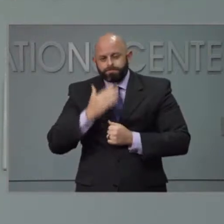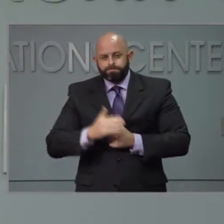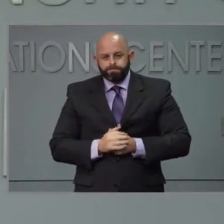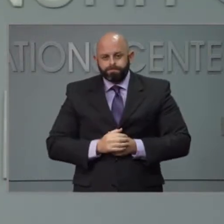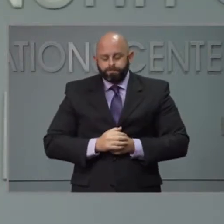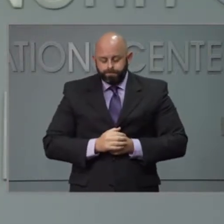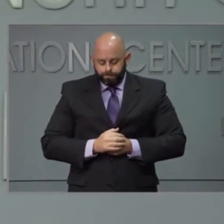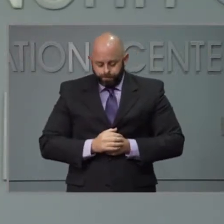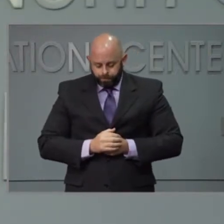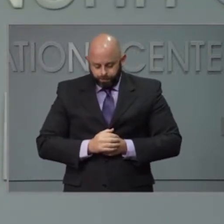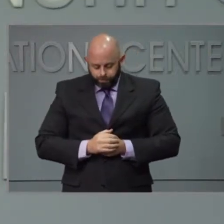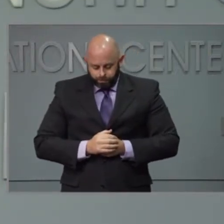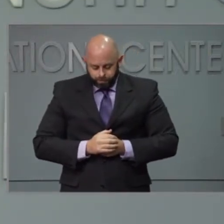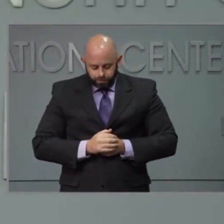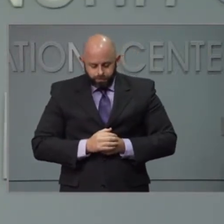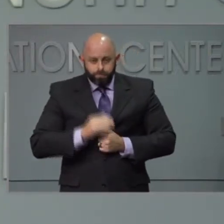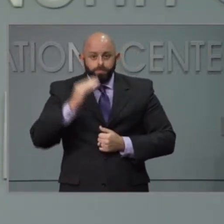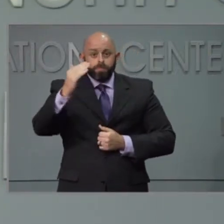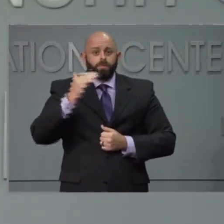Next question, please.